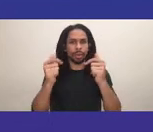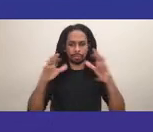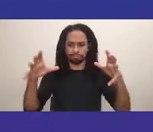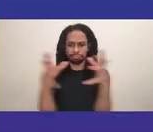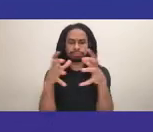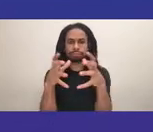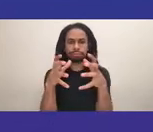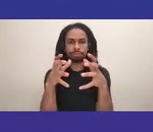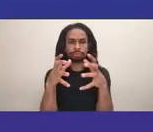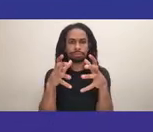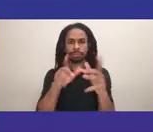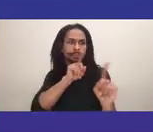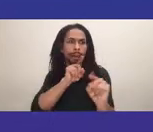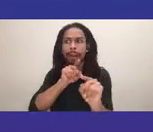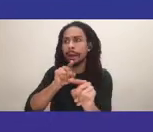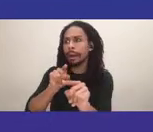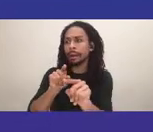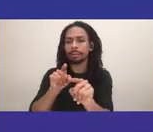response.